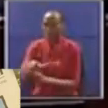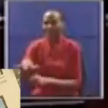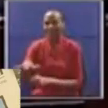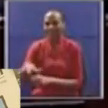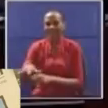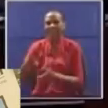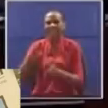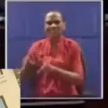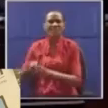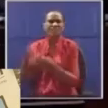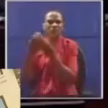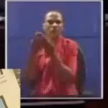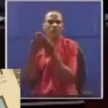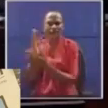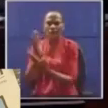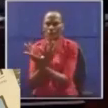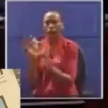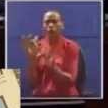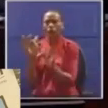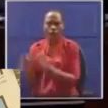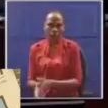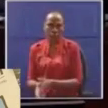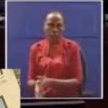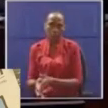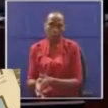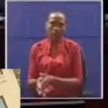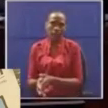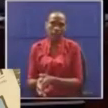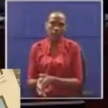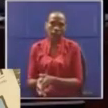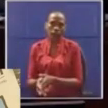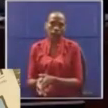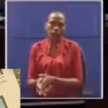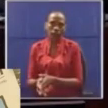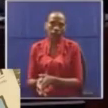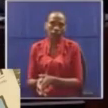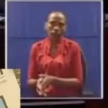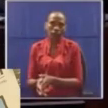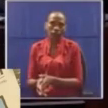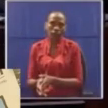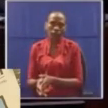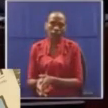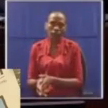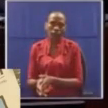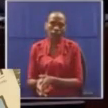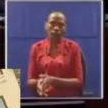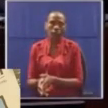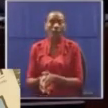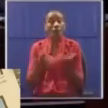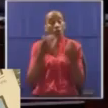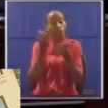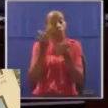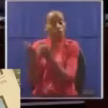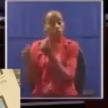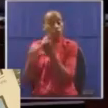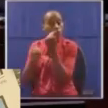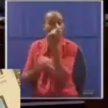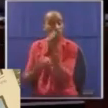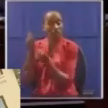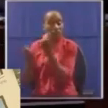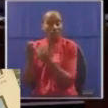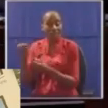freedoms, despite the welcome exemptions and improvements. According to the Kulani Constitutional Court judgment, let's just